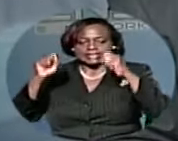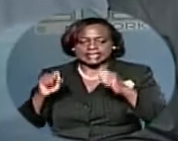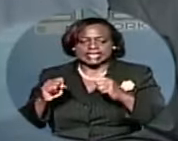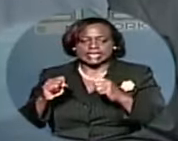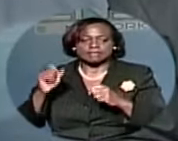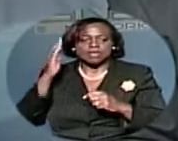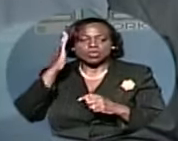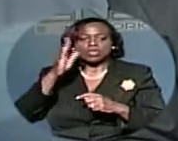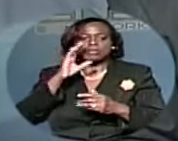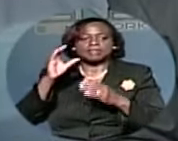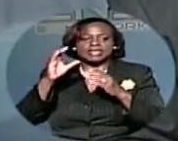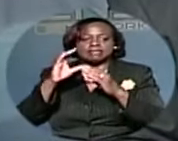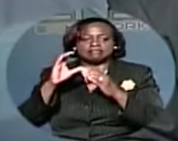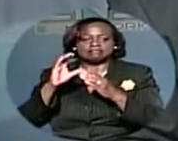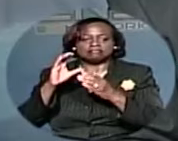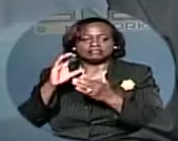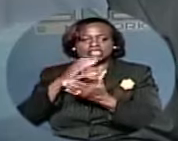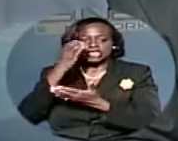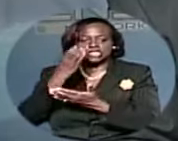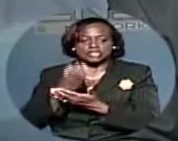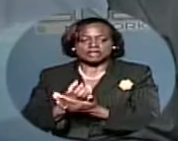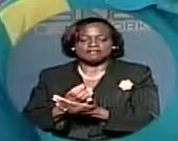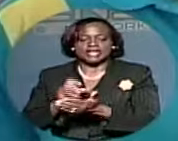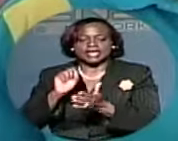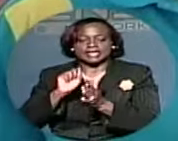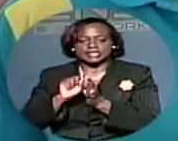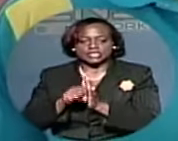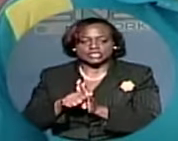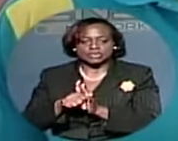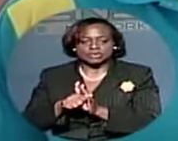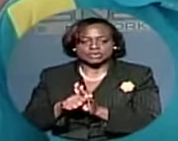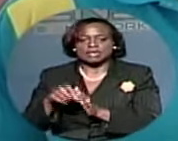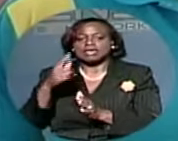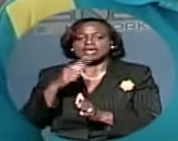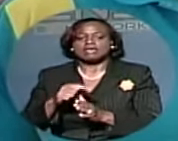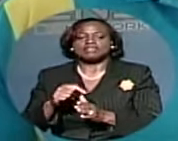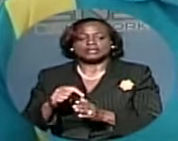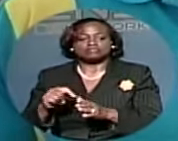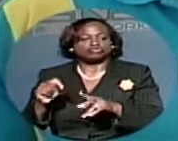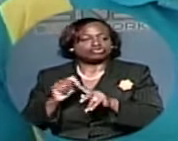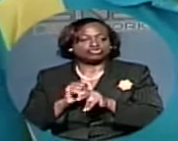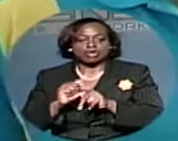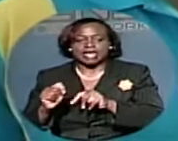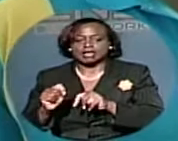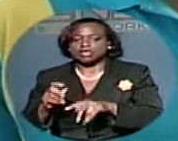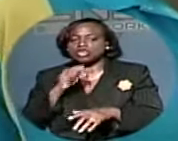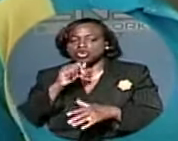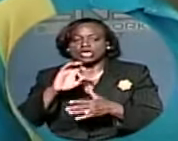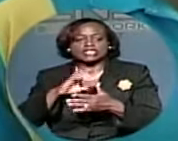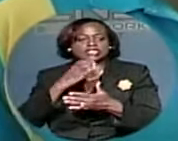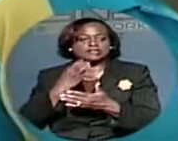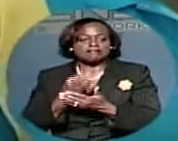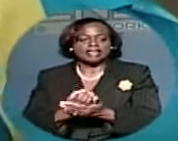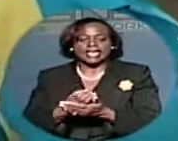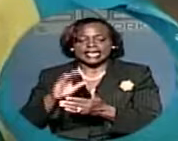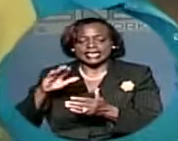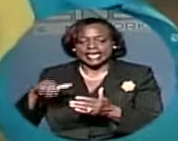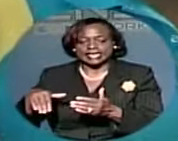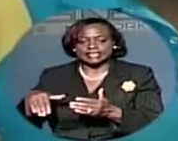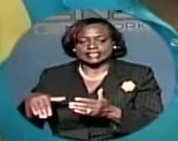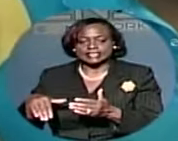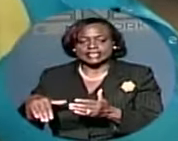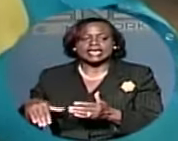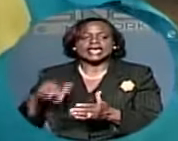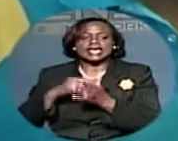field, IAAF. The track has not gotten a certification yet, but I wouldn't make too much ado out of it. But it's just